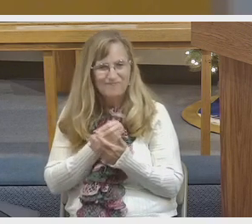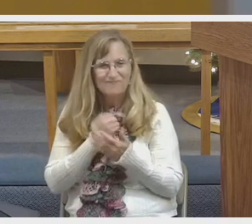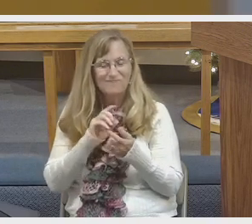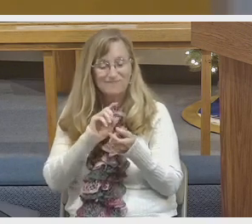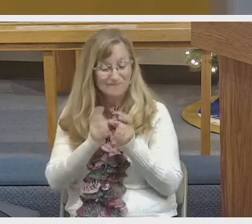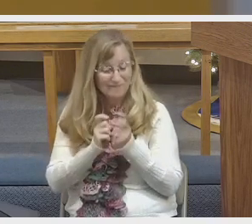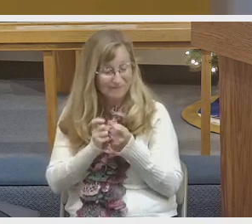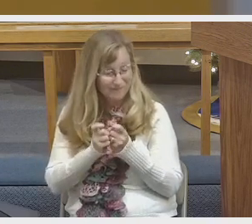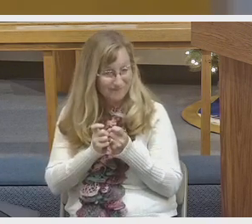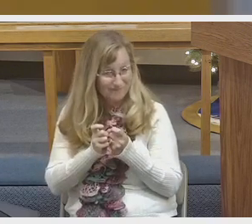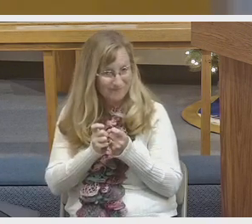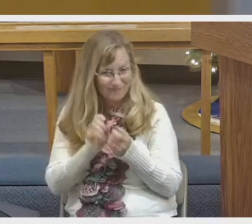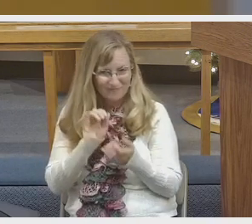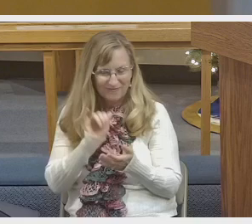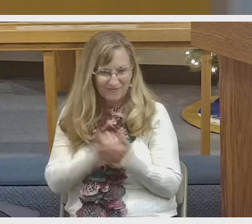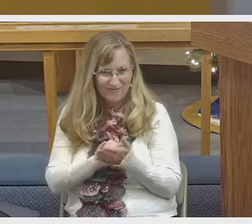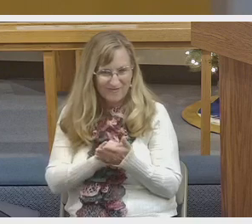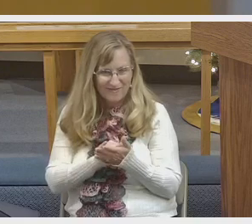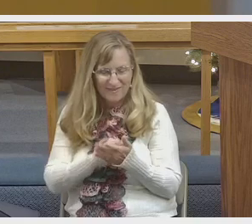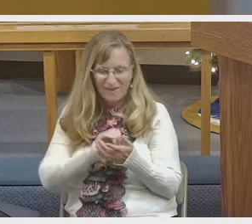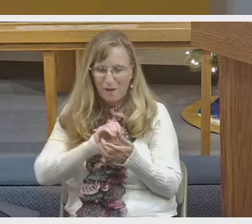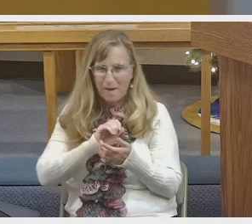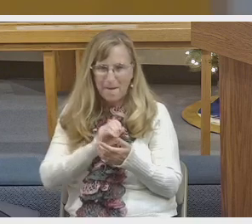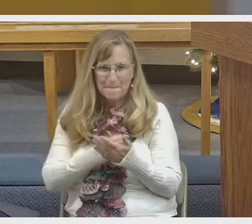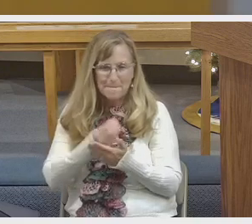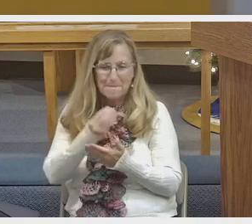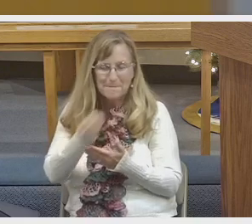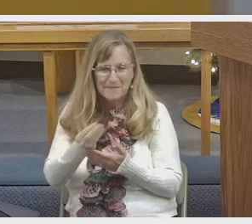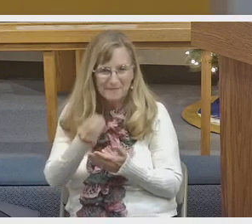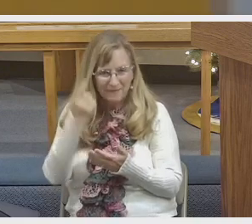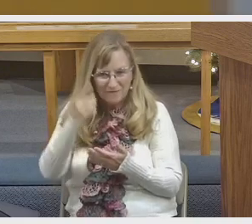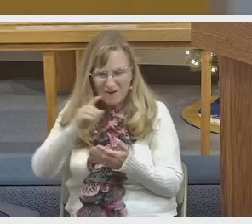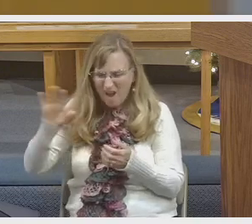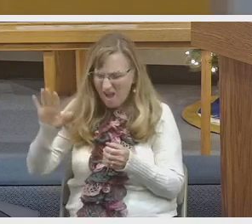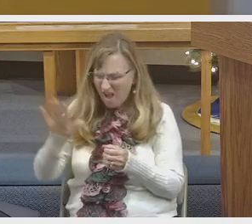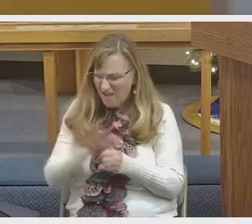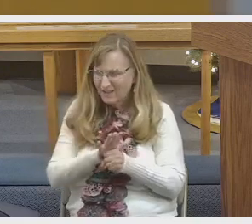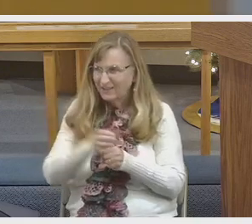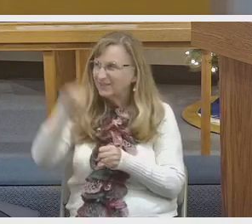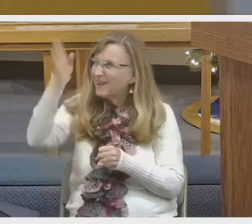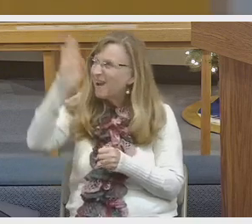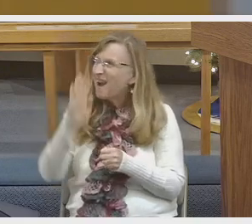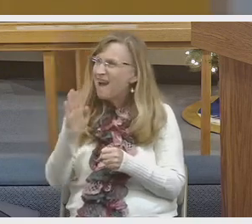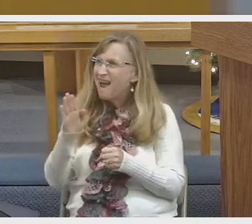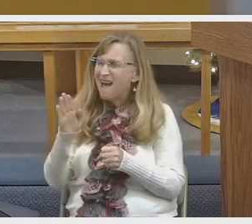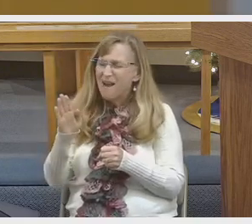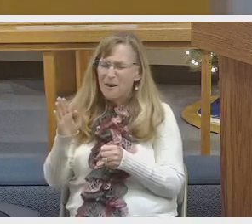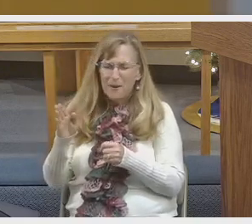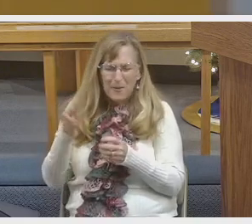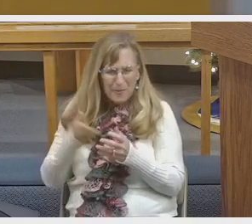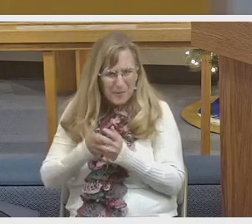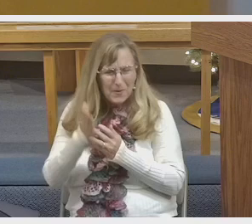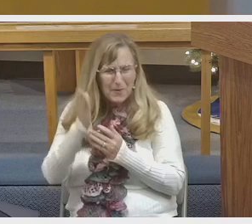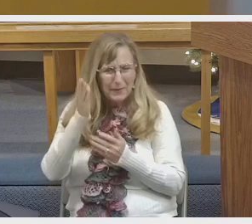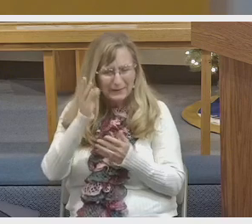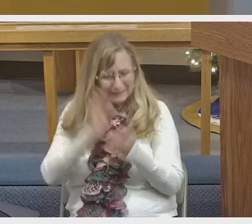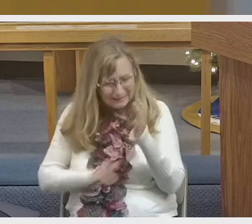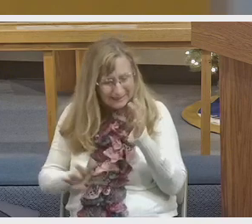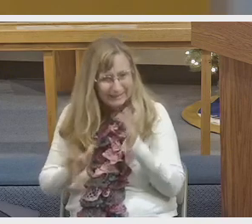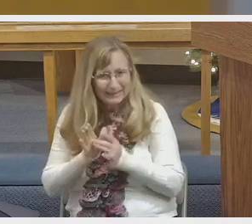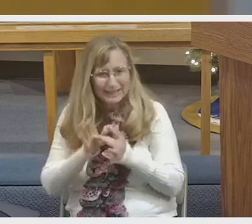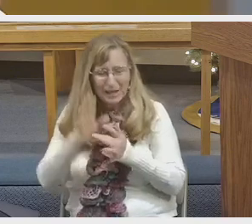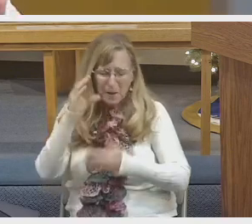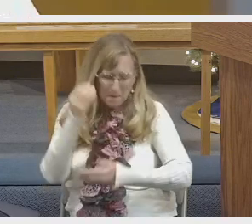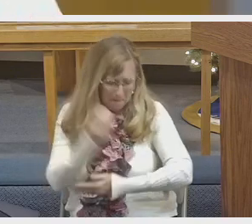Not limited, but in all the fullness of God, that through this Jesus, this